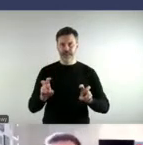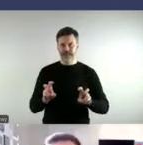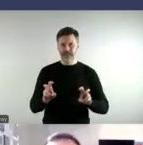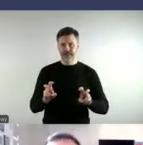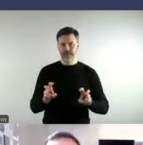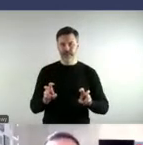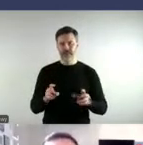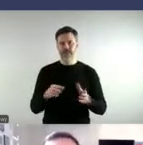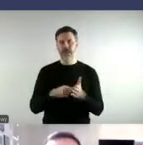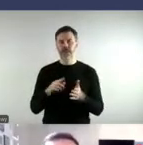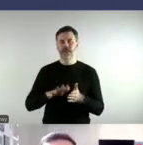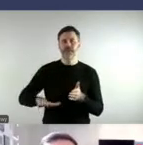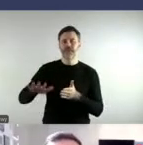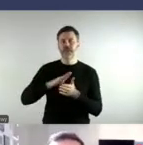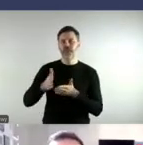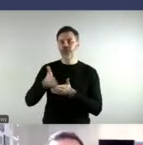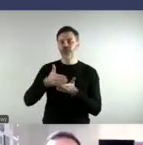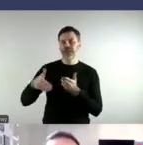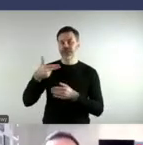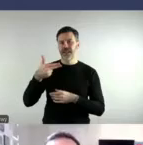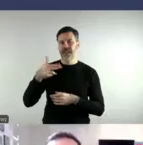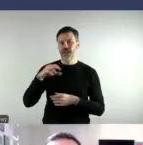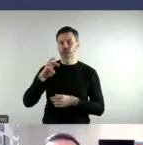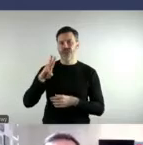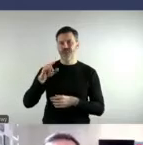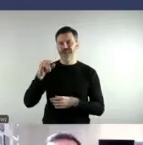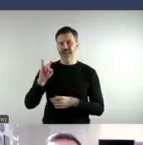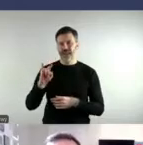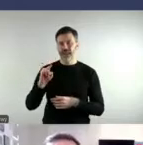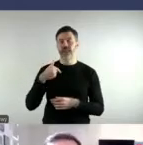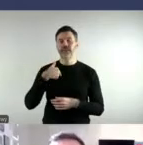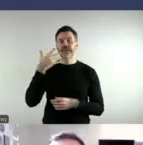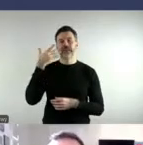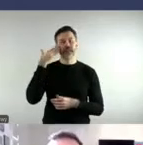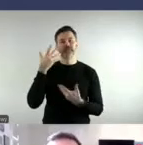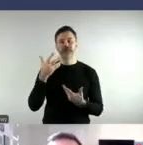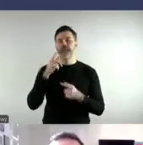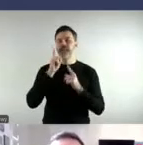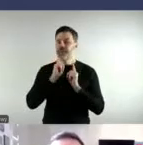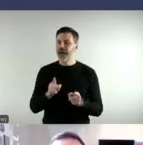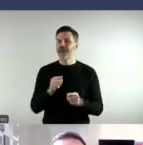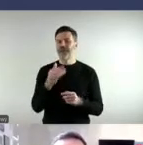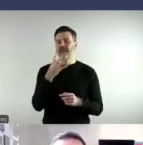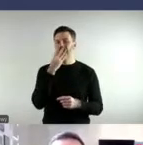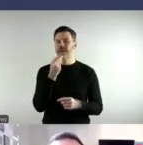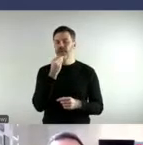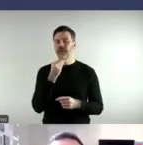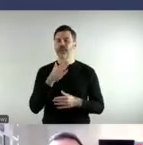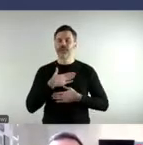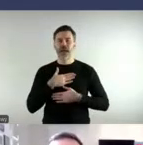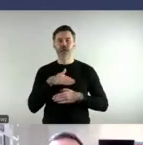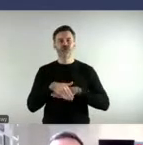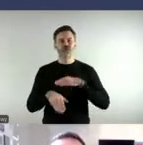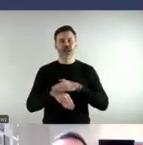management. We called it Nowine, as one of the districts of Konin. We wanted it to be as realistic as